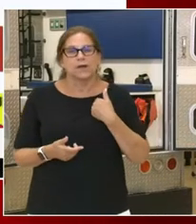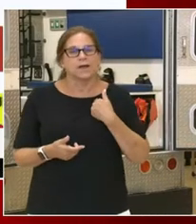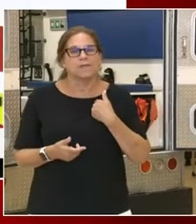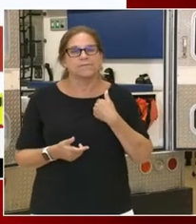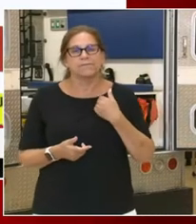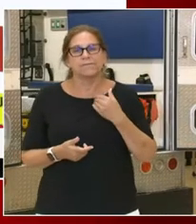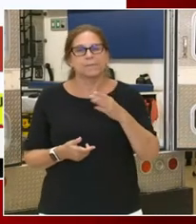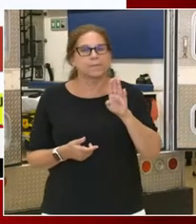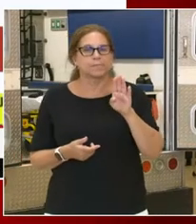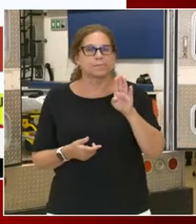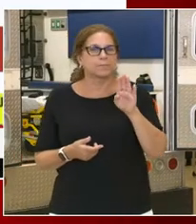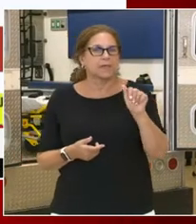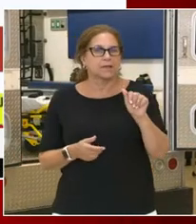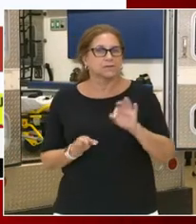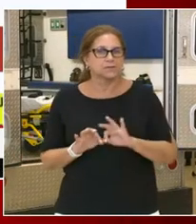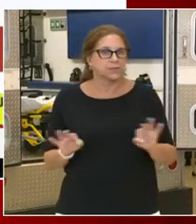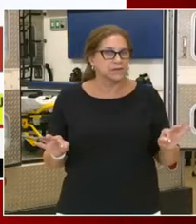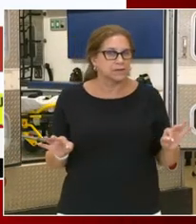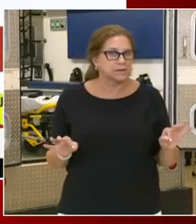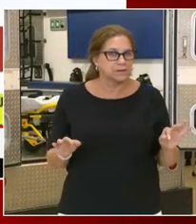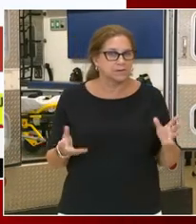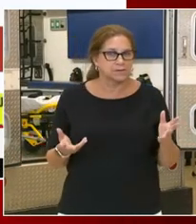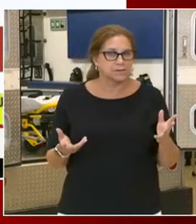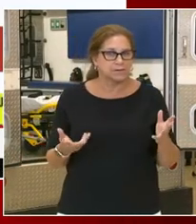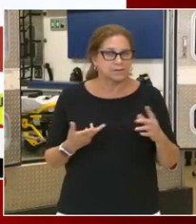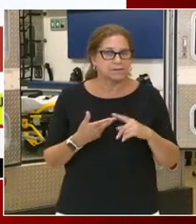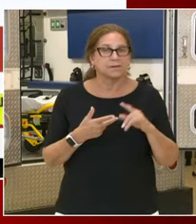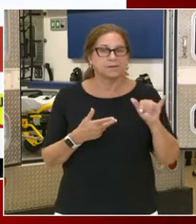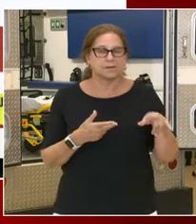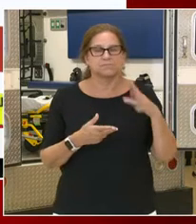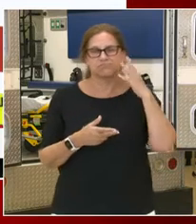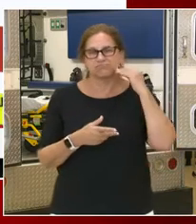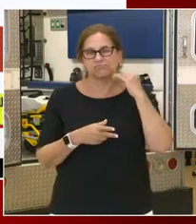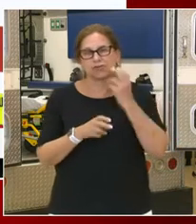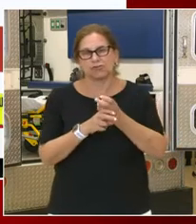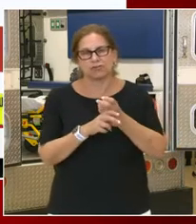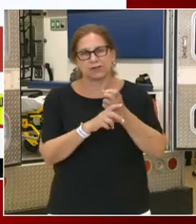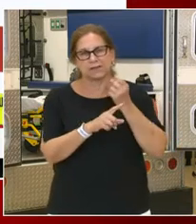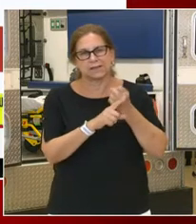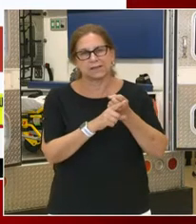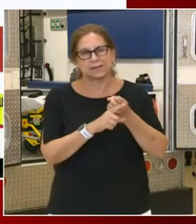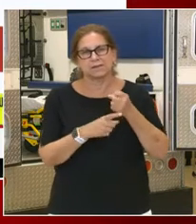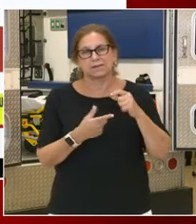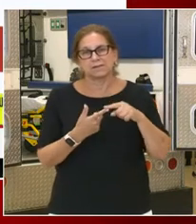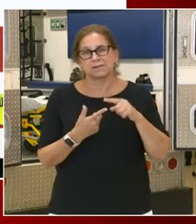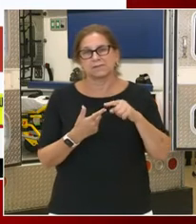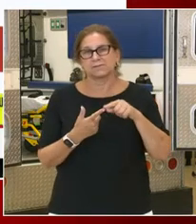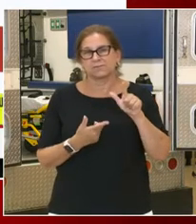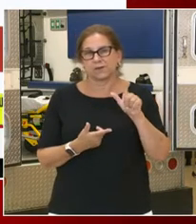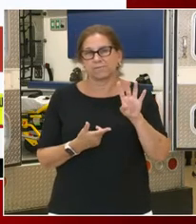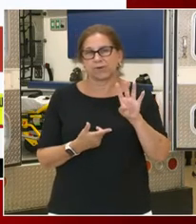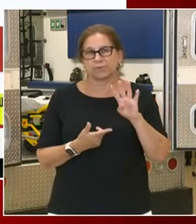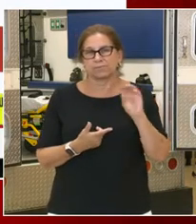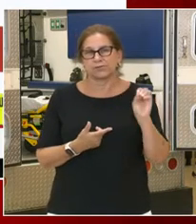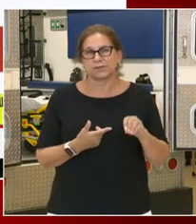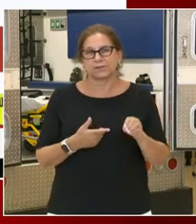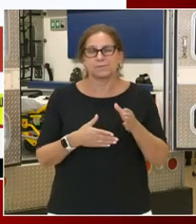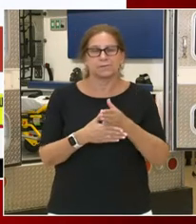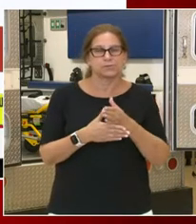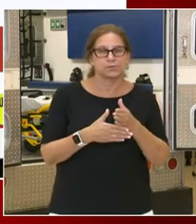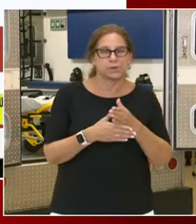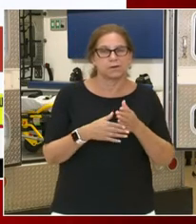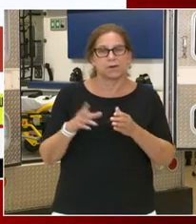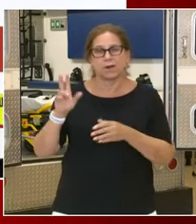hit than those who do, with something like a 24% difference between the unemployment rates for